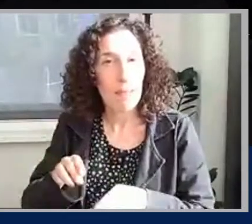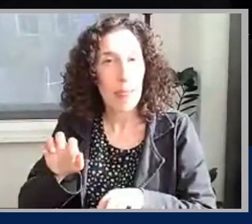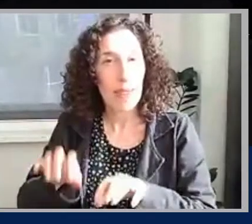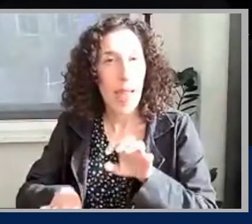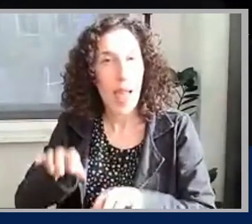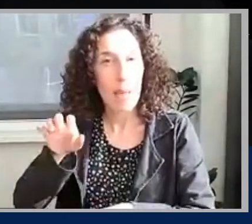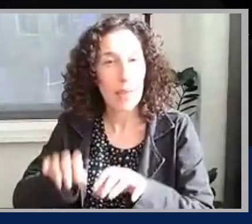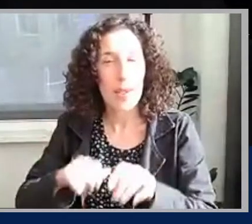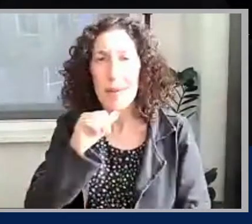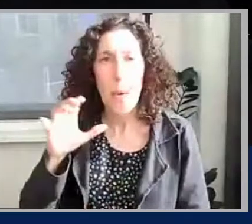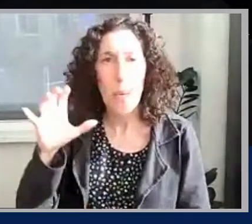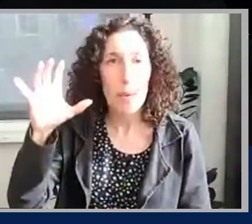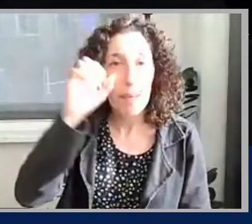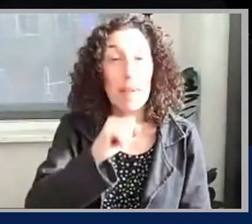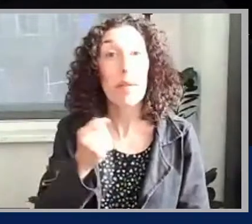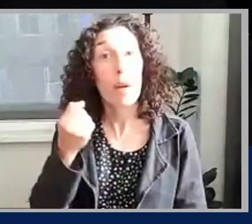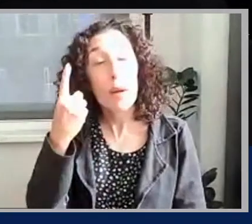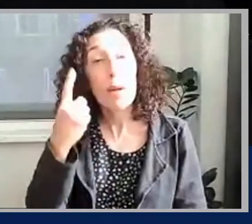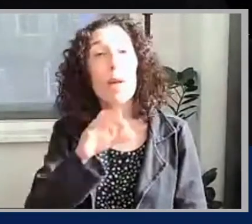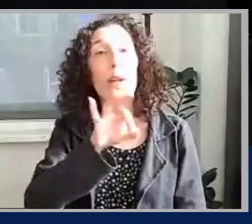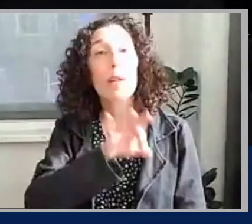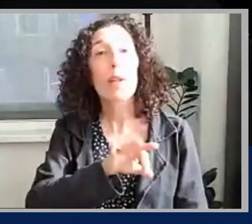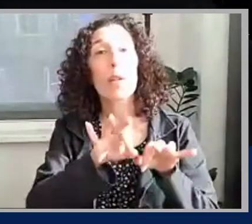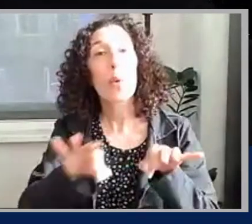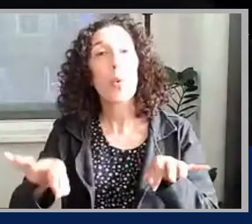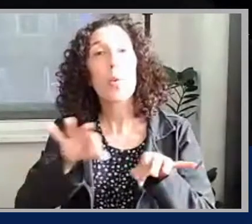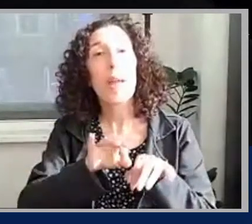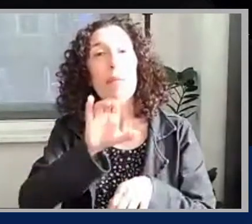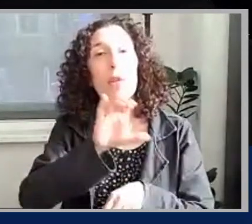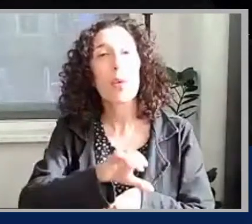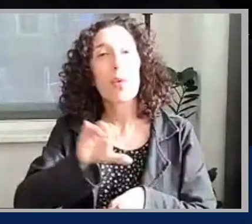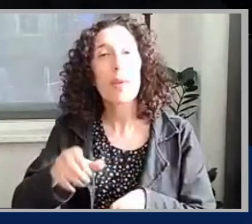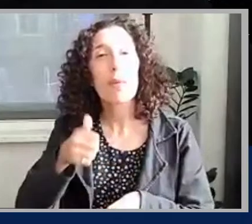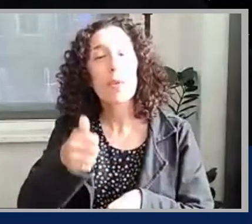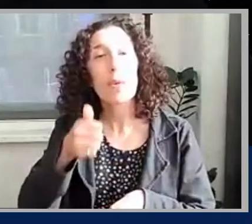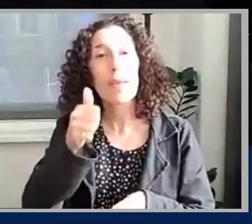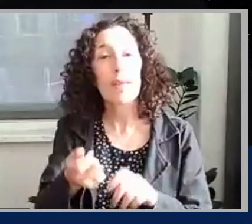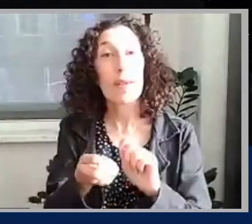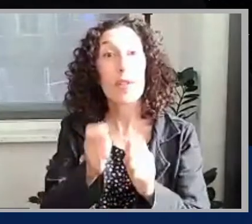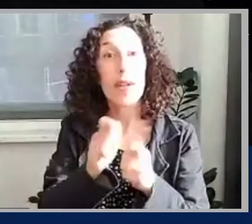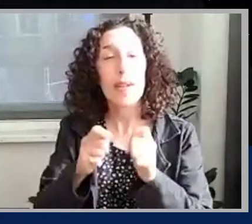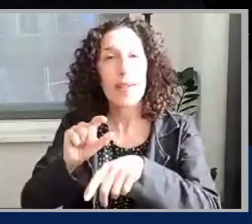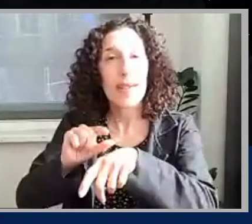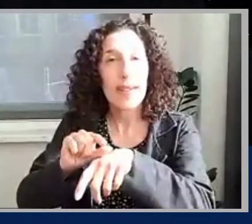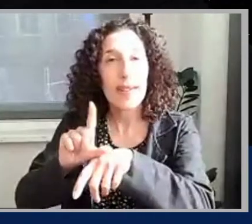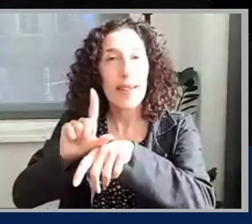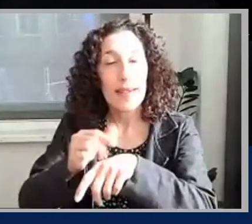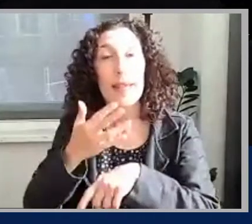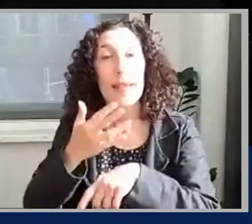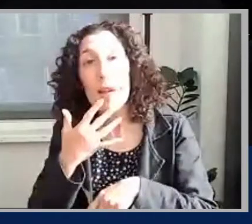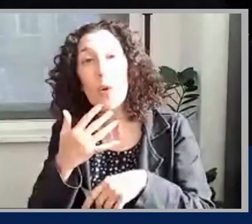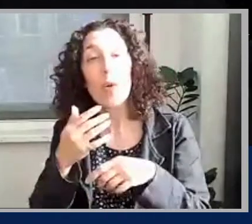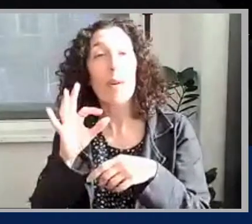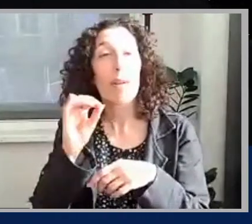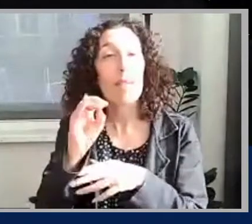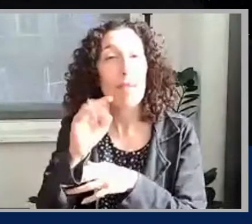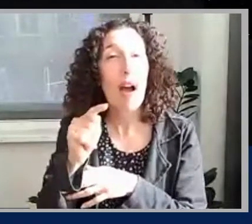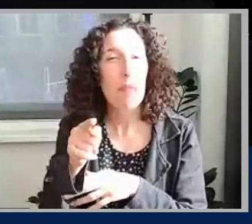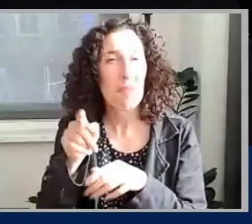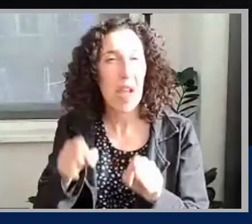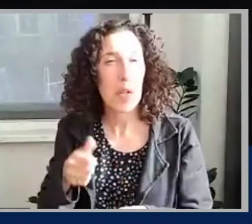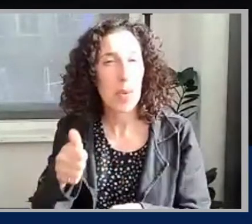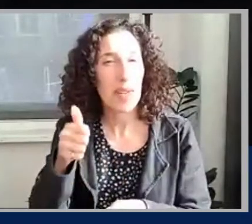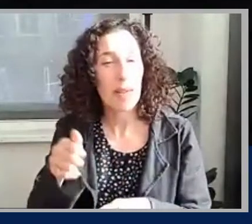can change the font sizes and colors and contrast and that sort of stuff with the live text. But today's show is all about how we can improve